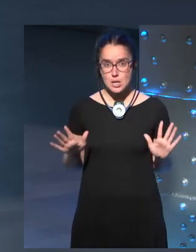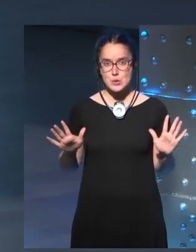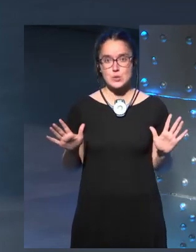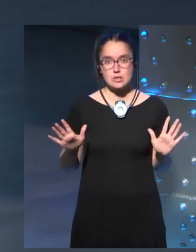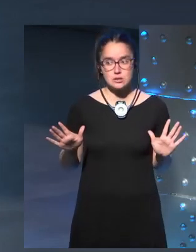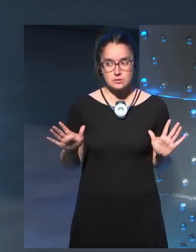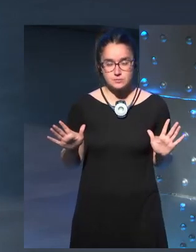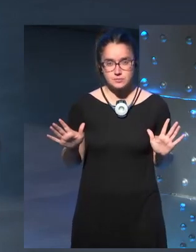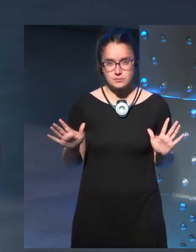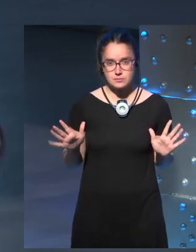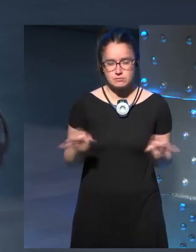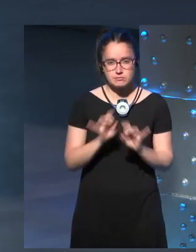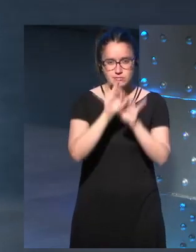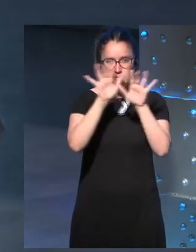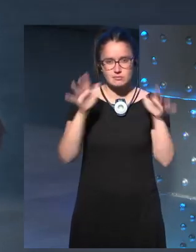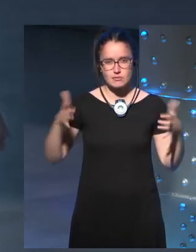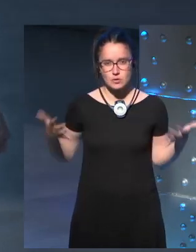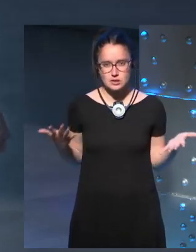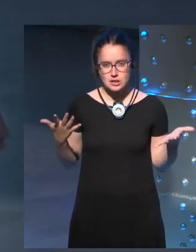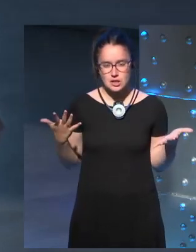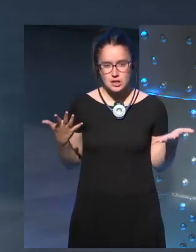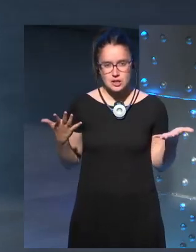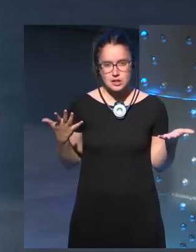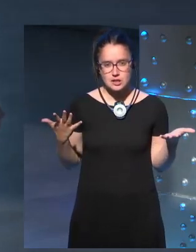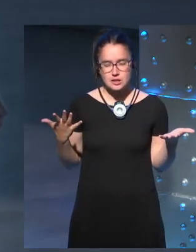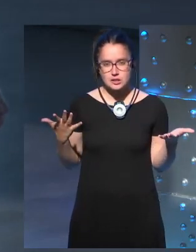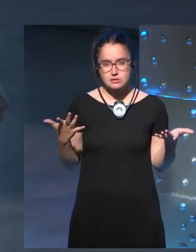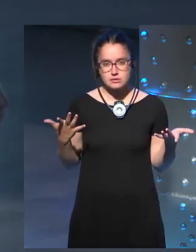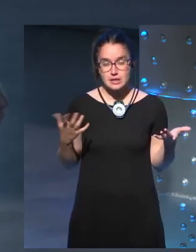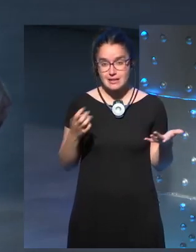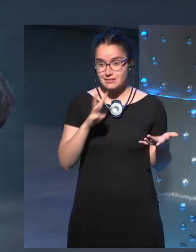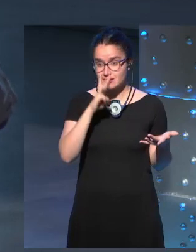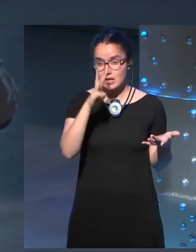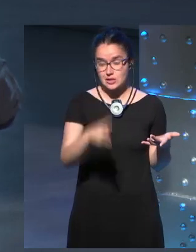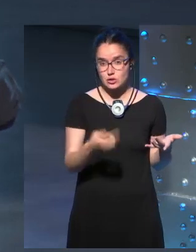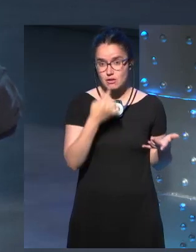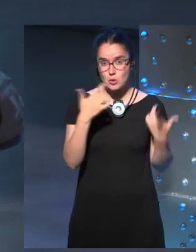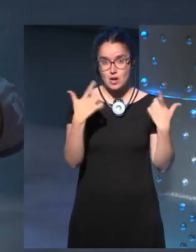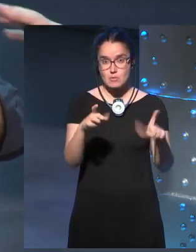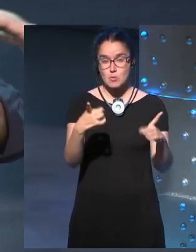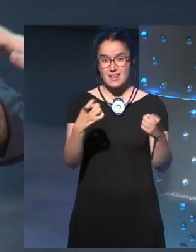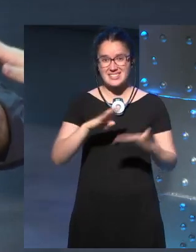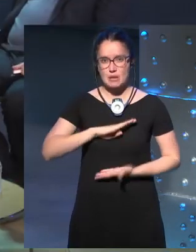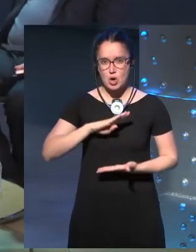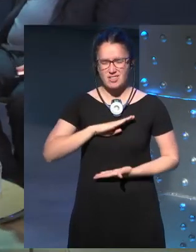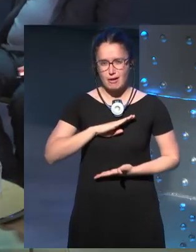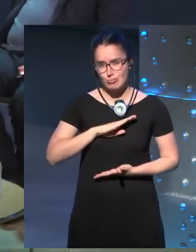for 3 years that Liverpool need a goalkeeper. Yes. And we have...